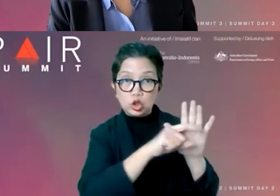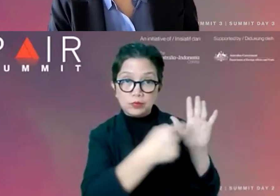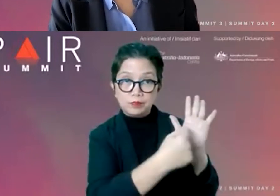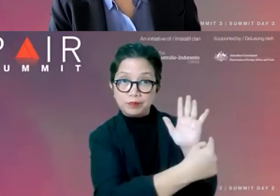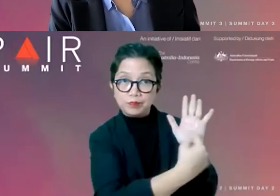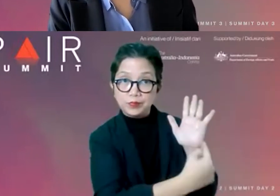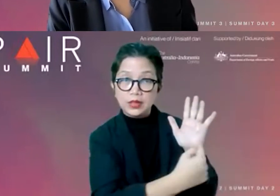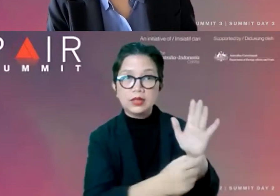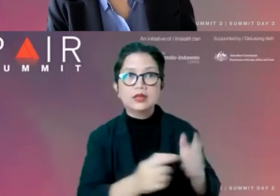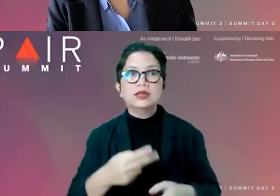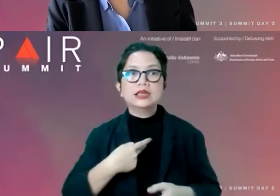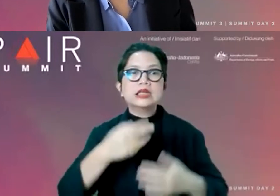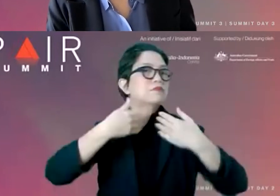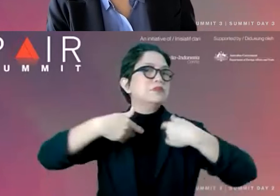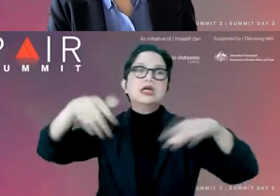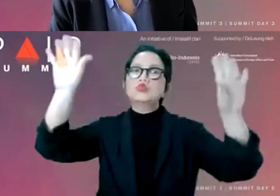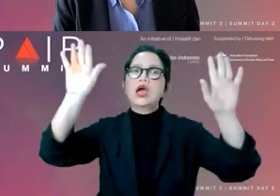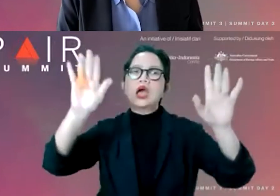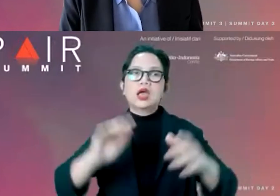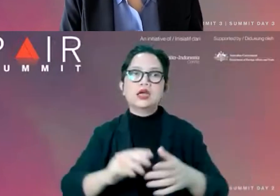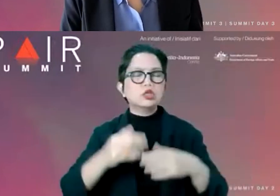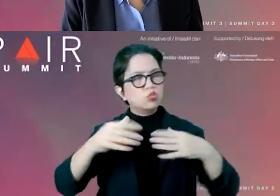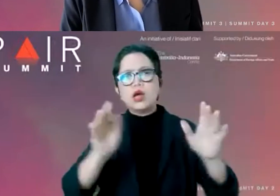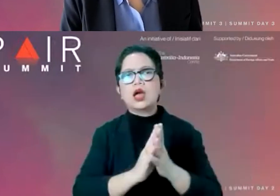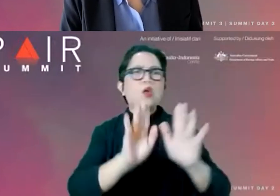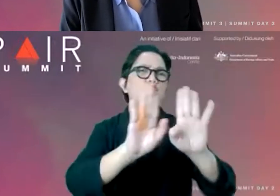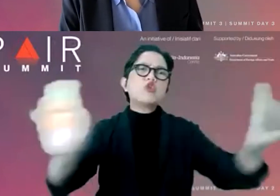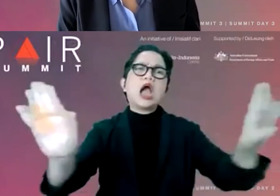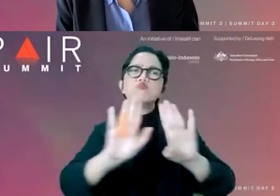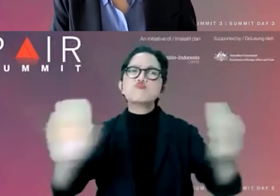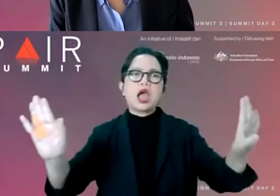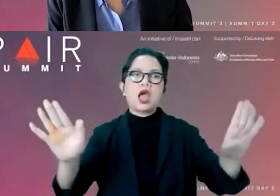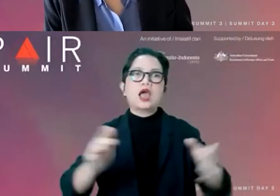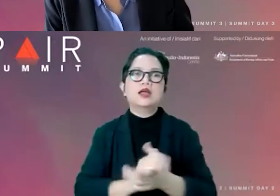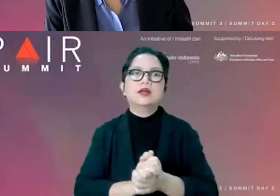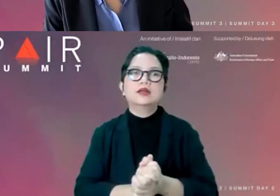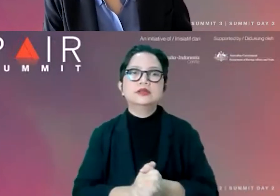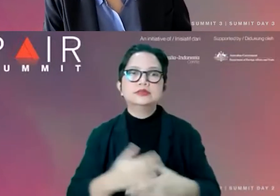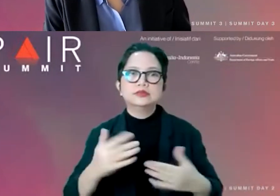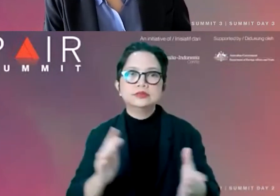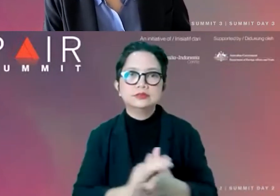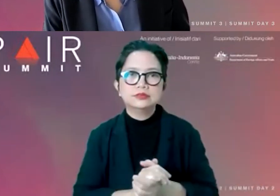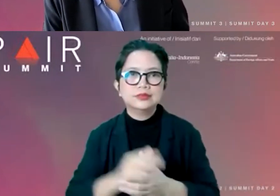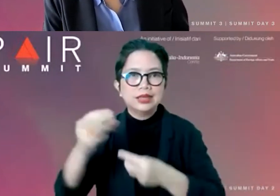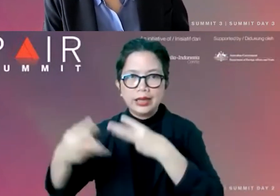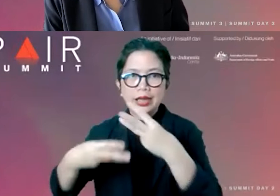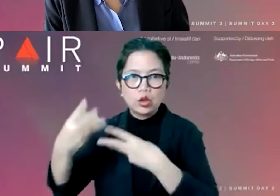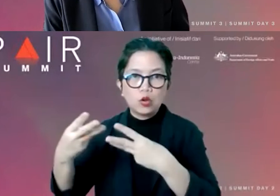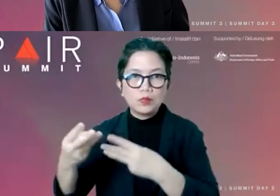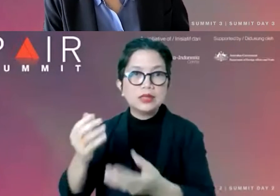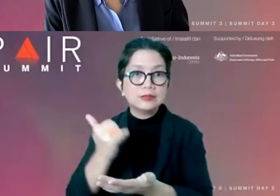And here it says 0% shortfall. In practice, it's not exactly zero. There's a little bit of shortfall because there's